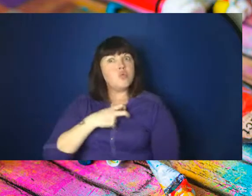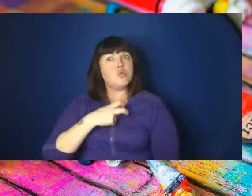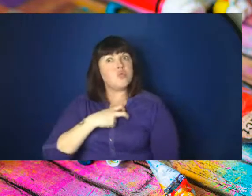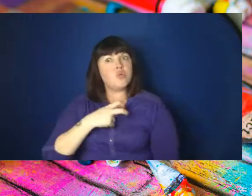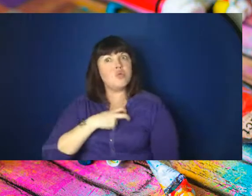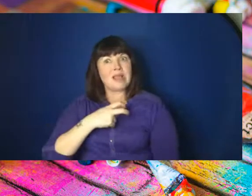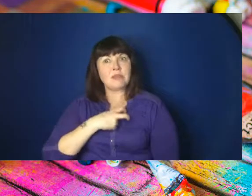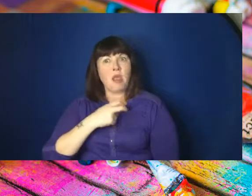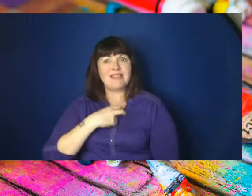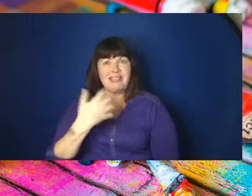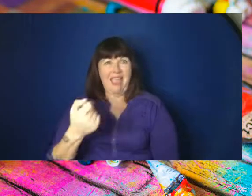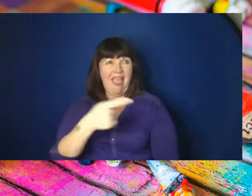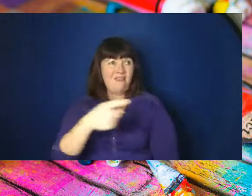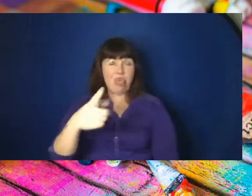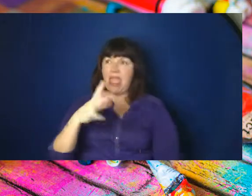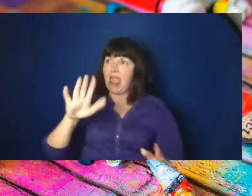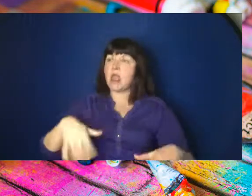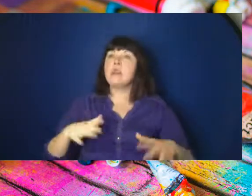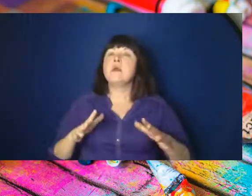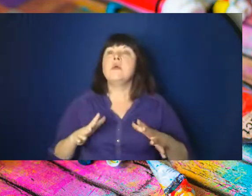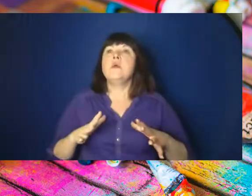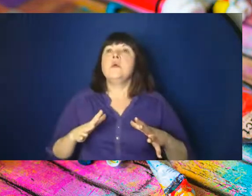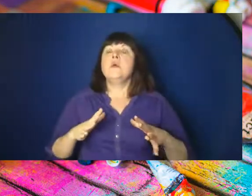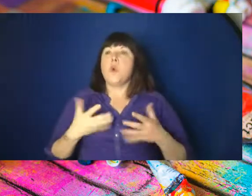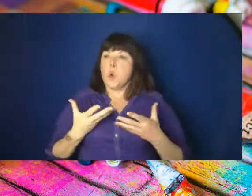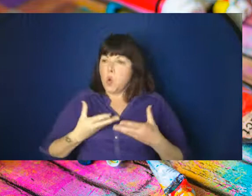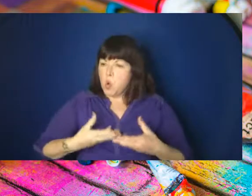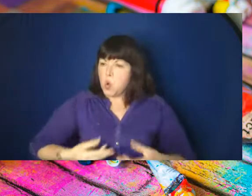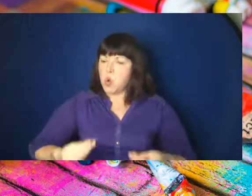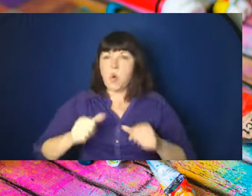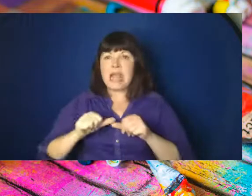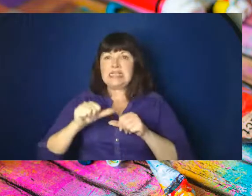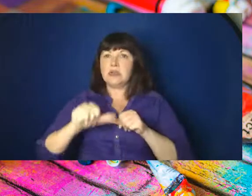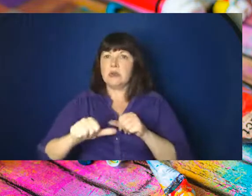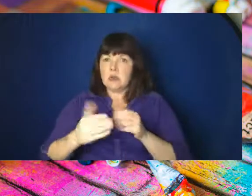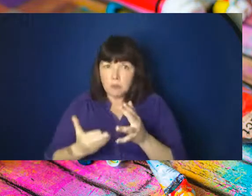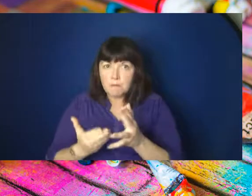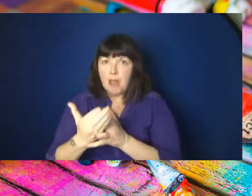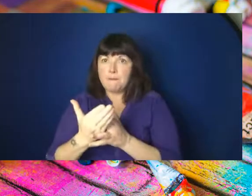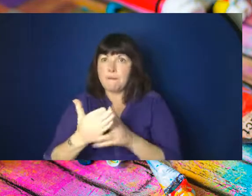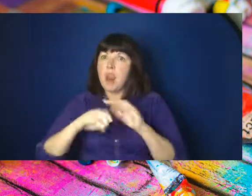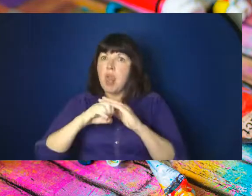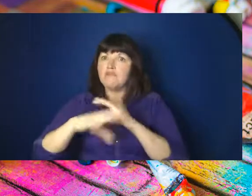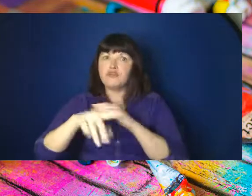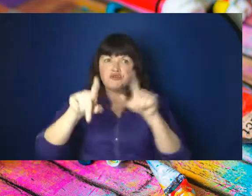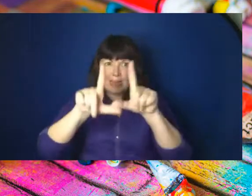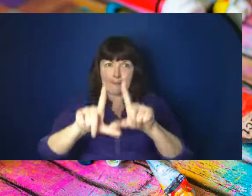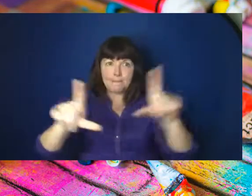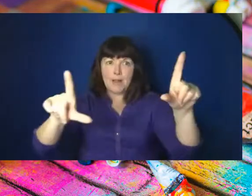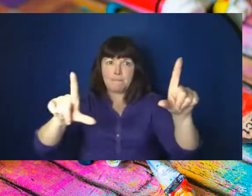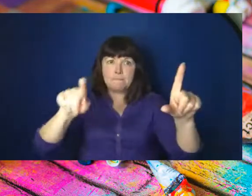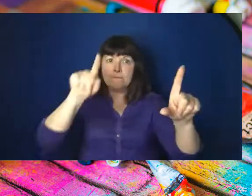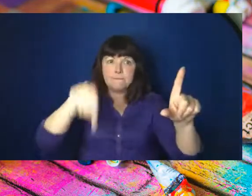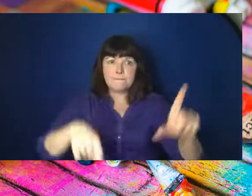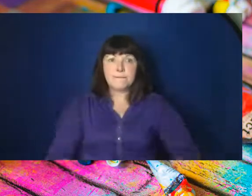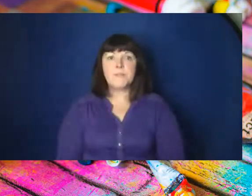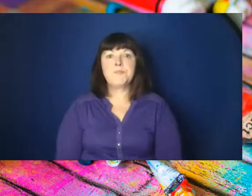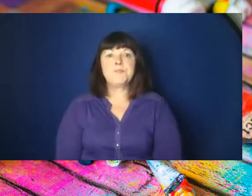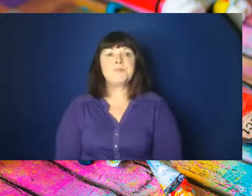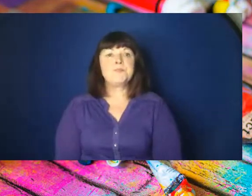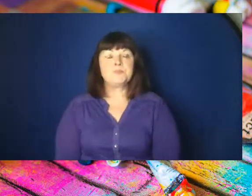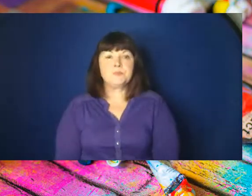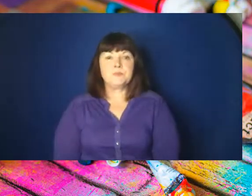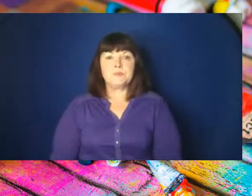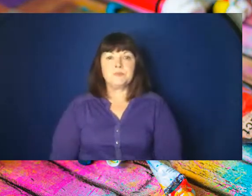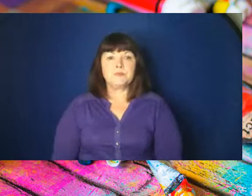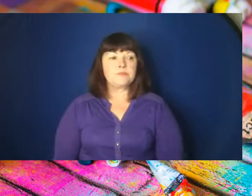in front of all these people, seriously, like that's incredible. So thank you so much. And we're actually